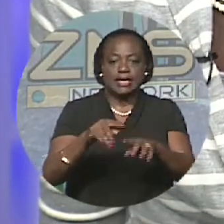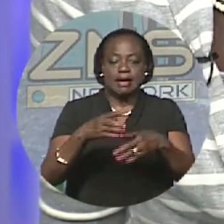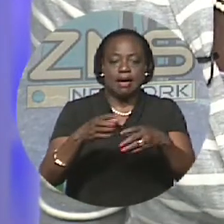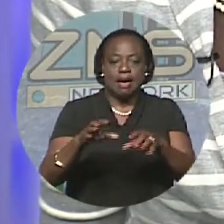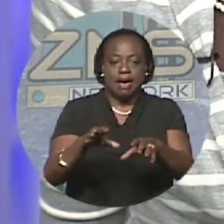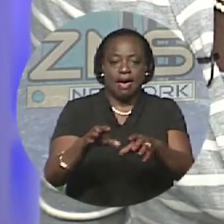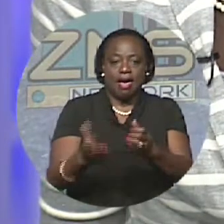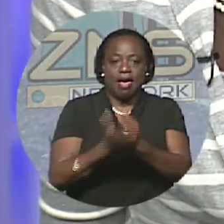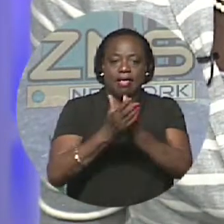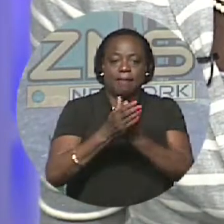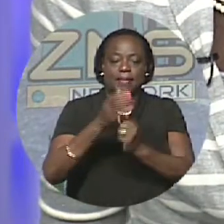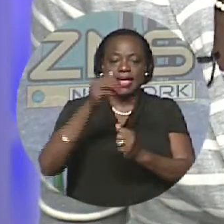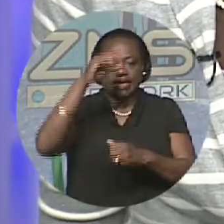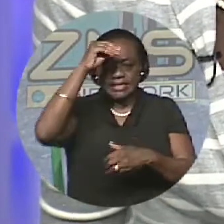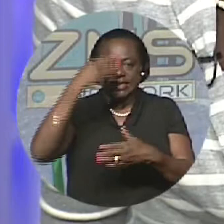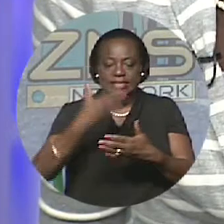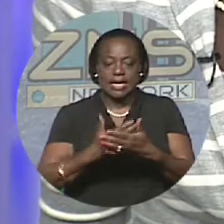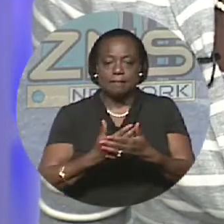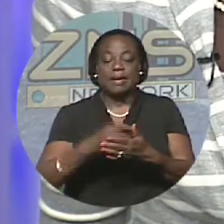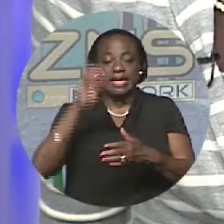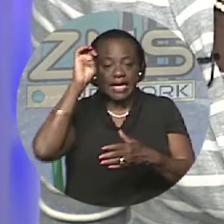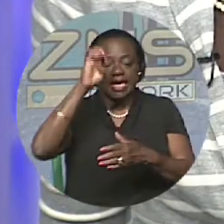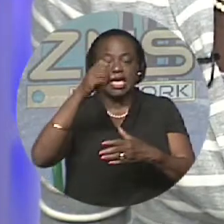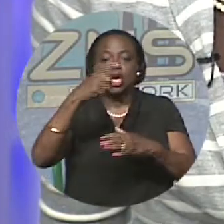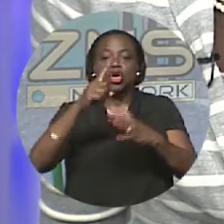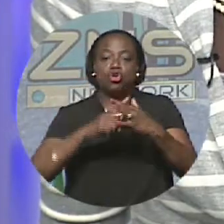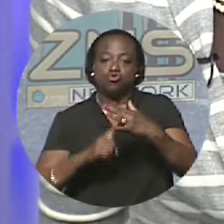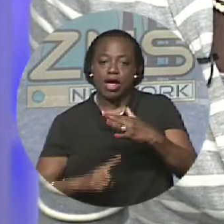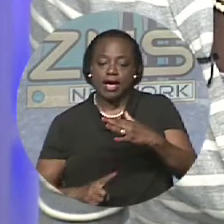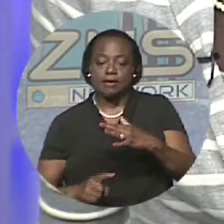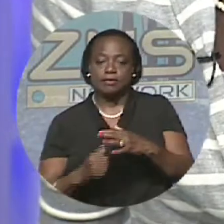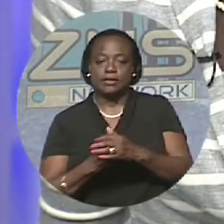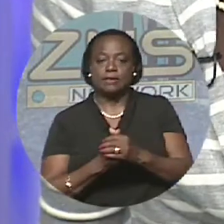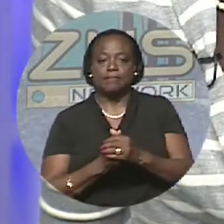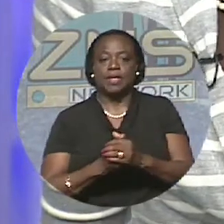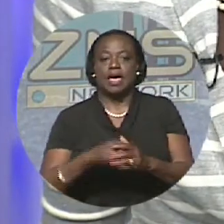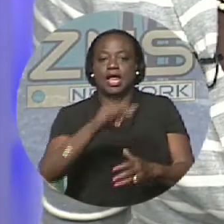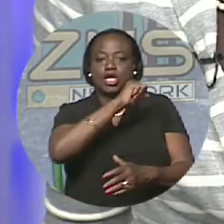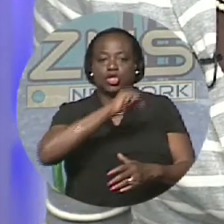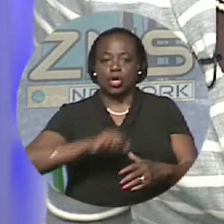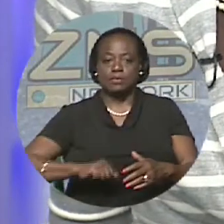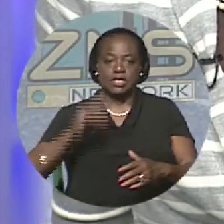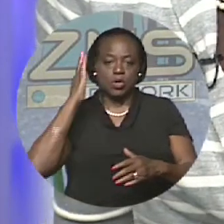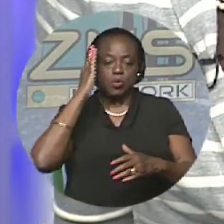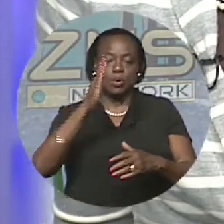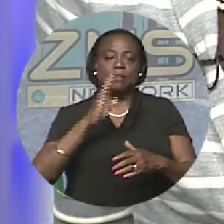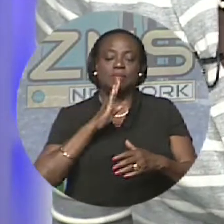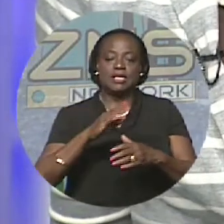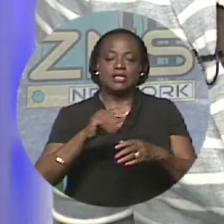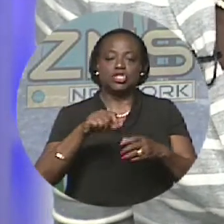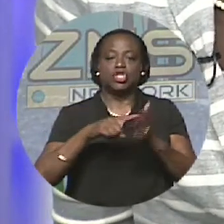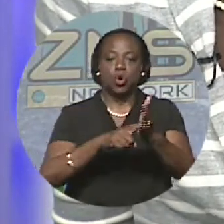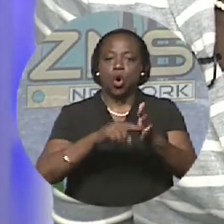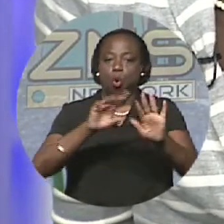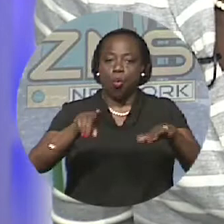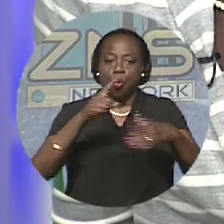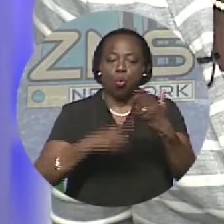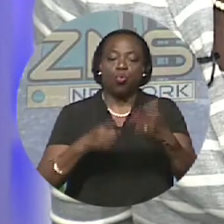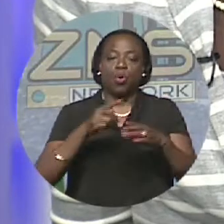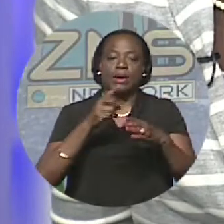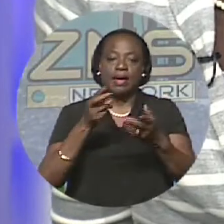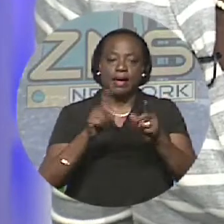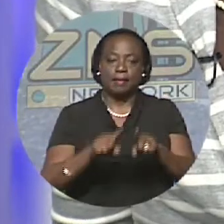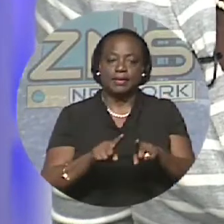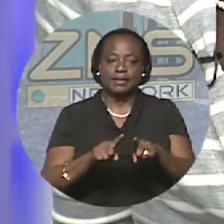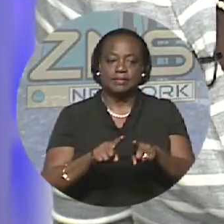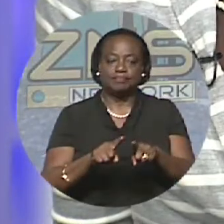dead by the island's local doctor. An autopsy will be performed to determine the exact cause of death. There is no doubt that the